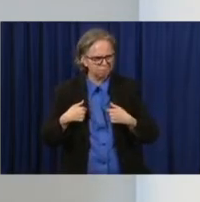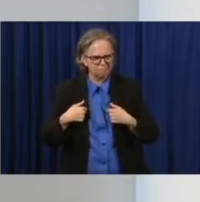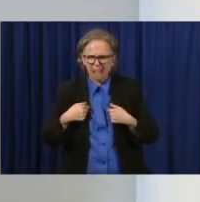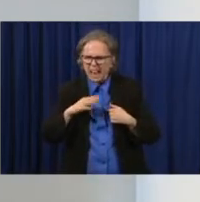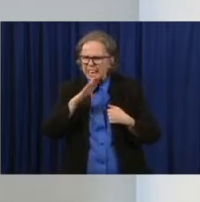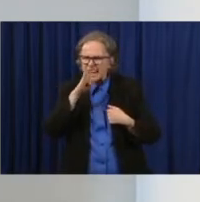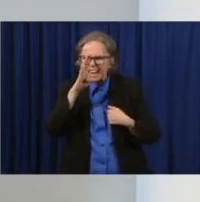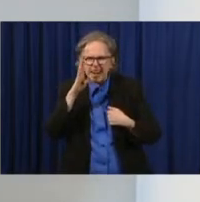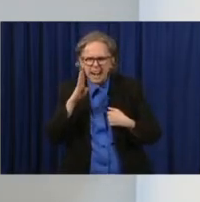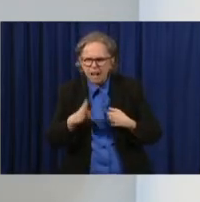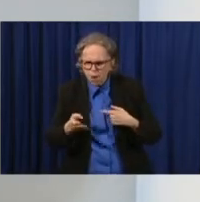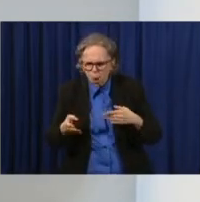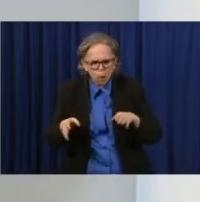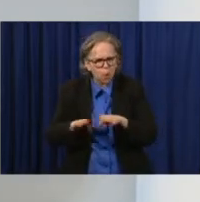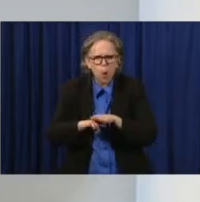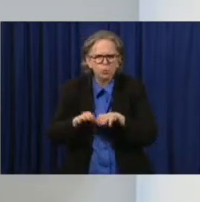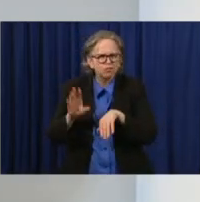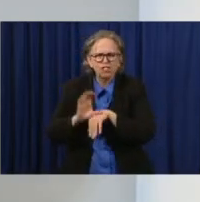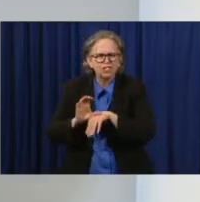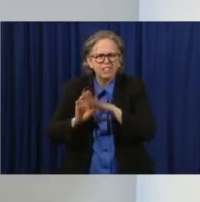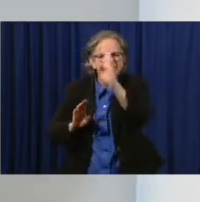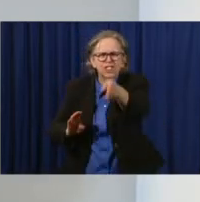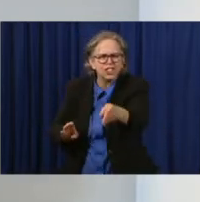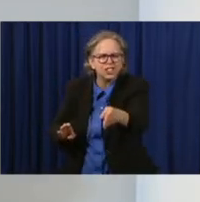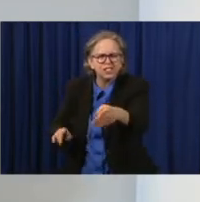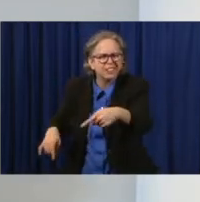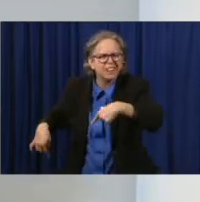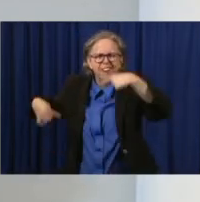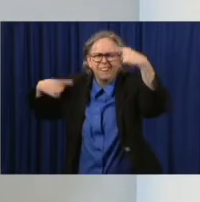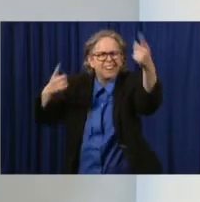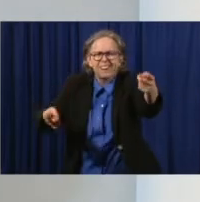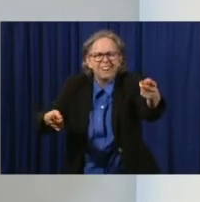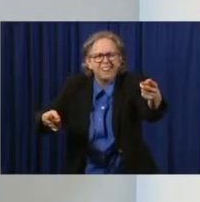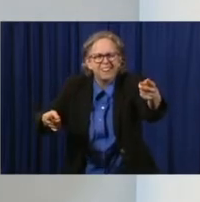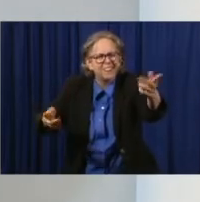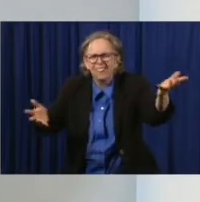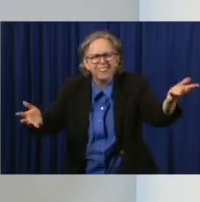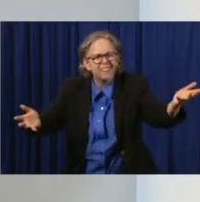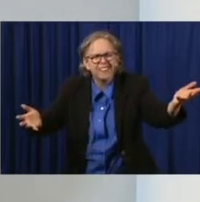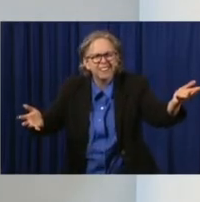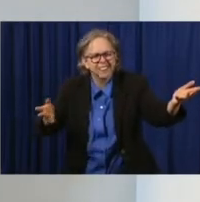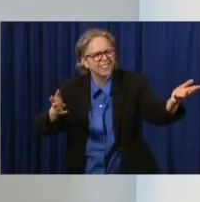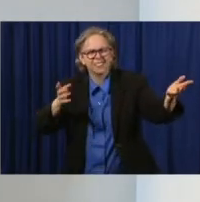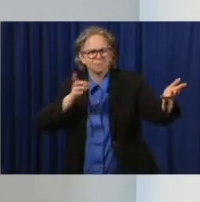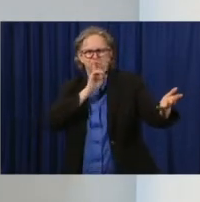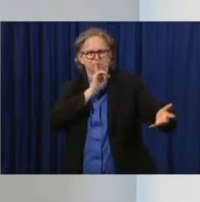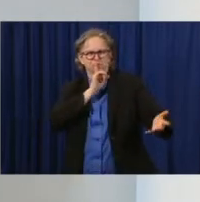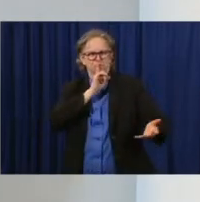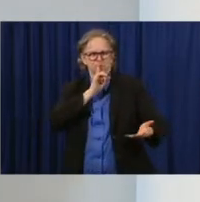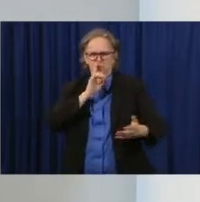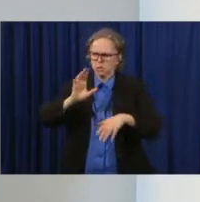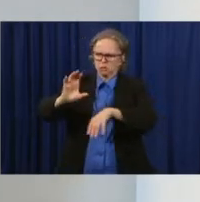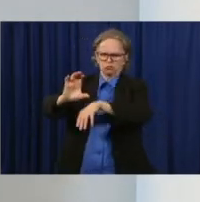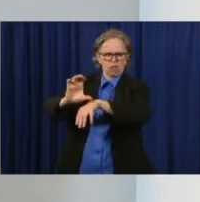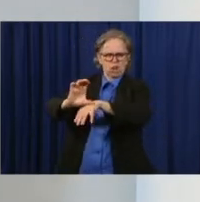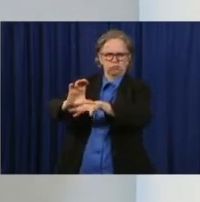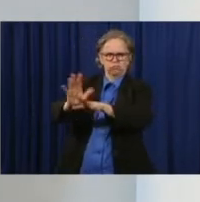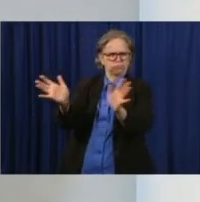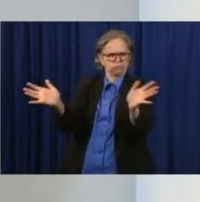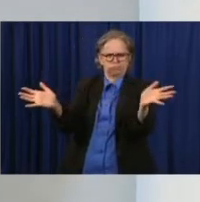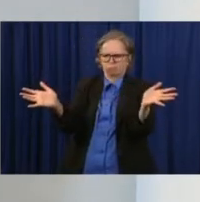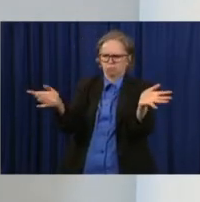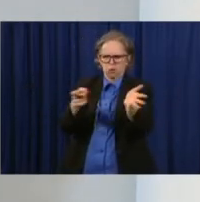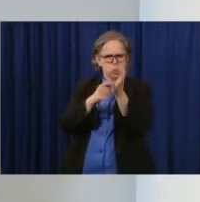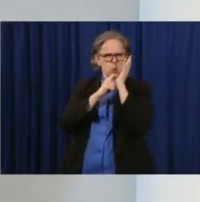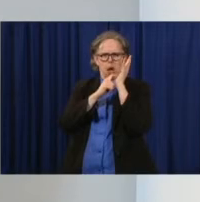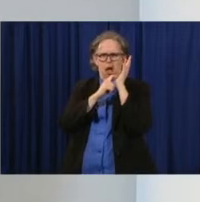the director's order and the governor's supervision of that. Churches have not been closed. Many churches